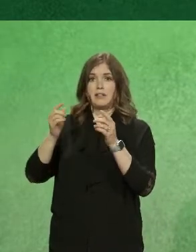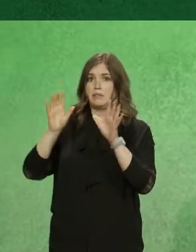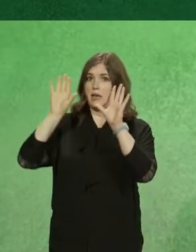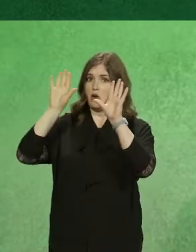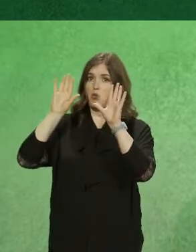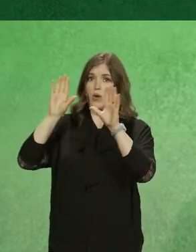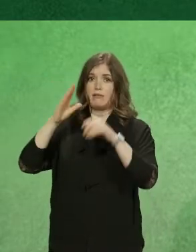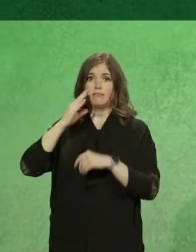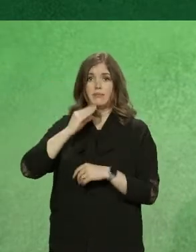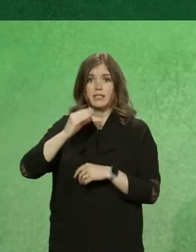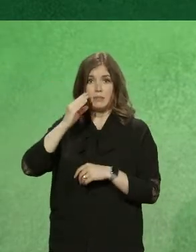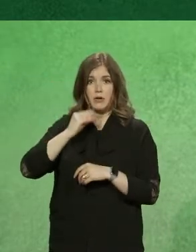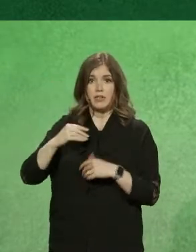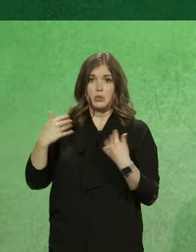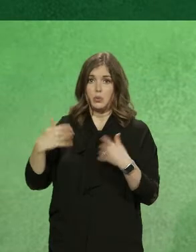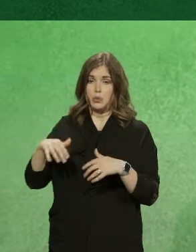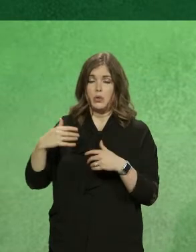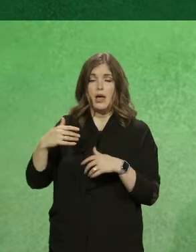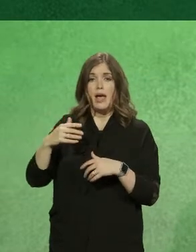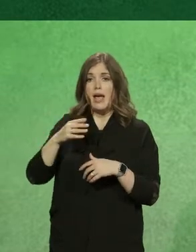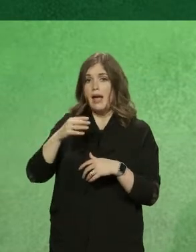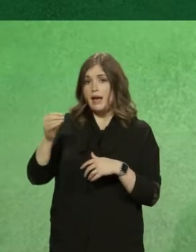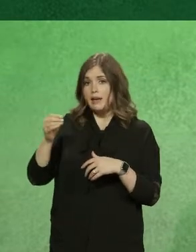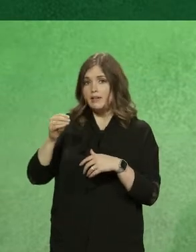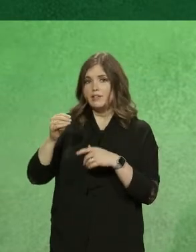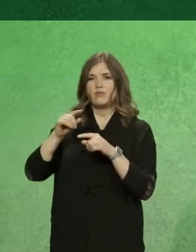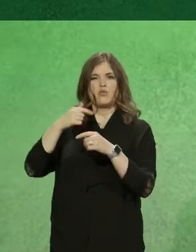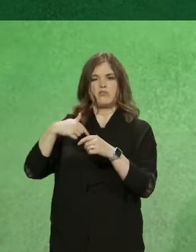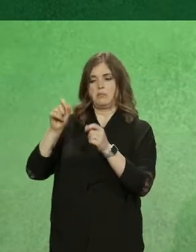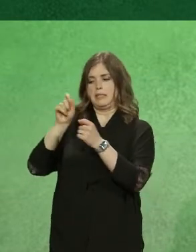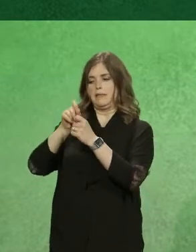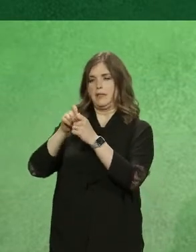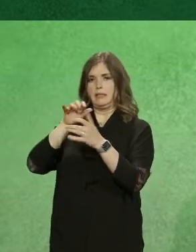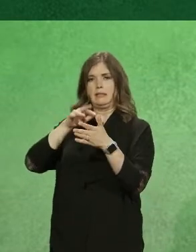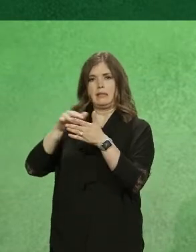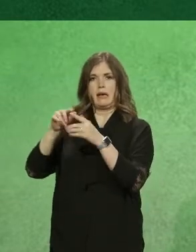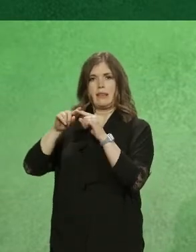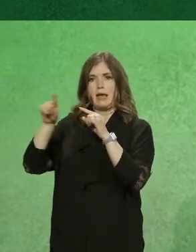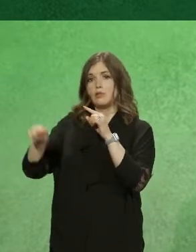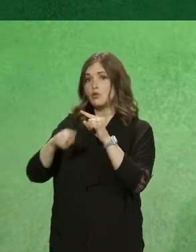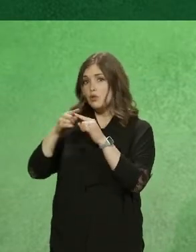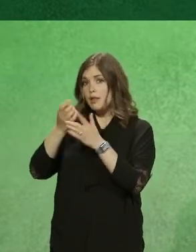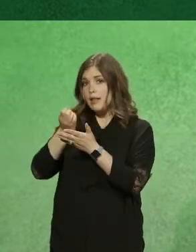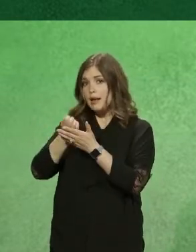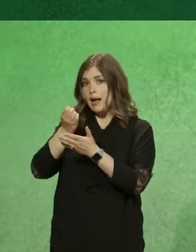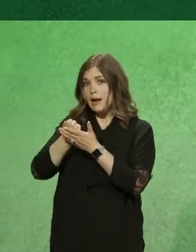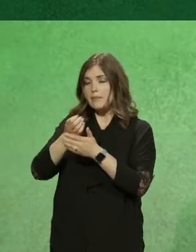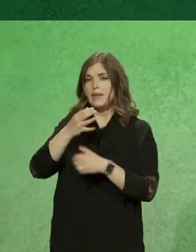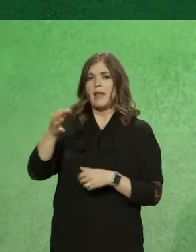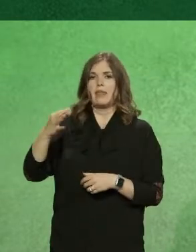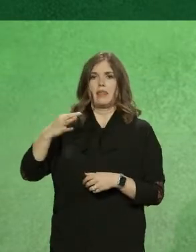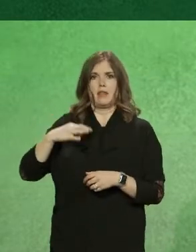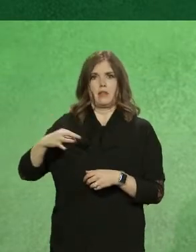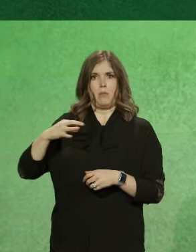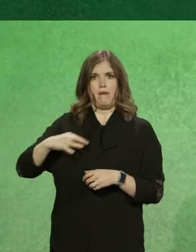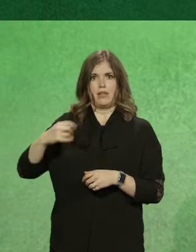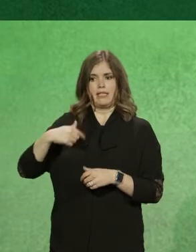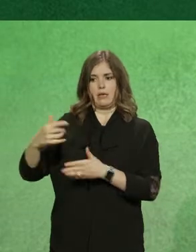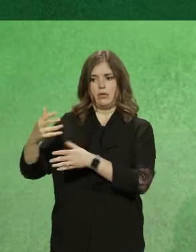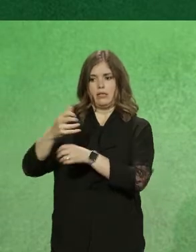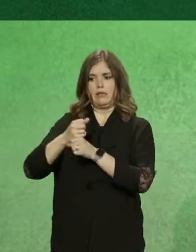experience to understand what a circular economy is and the profits it brings back to a company itself, and probably